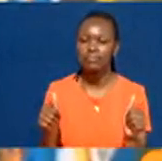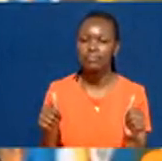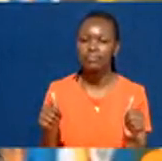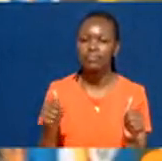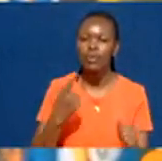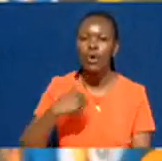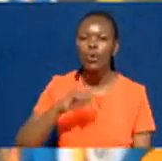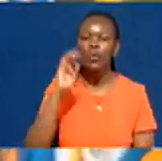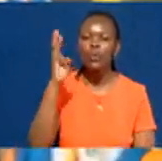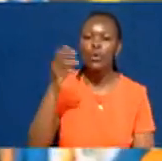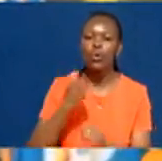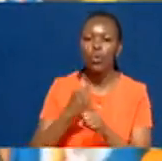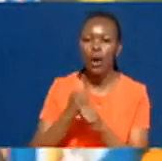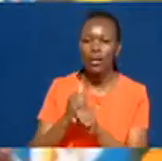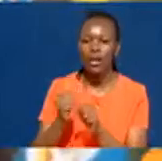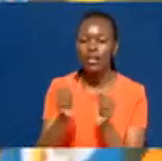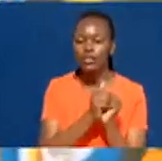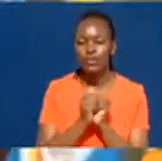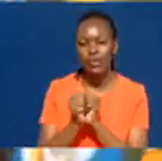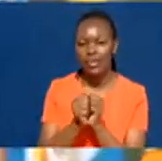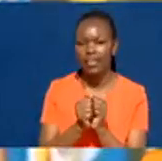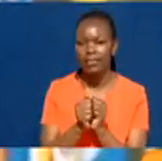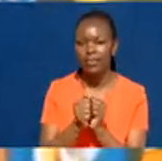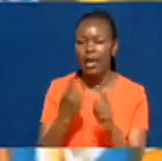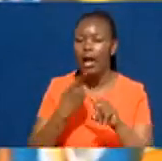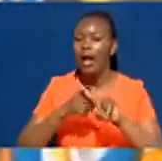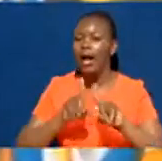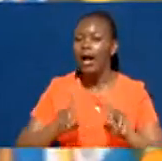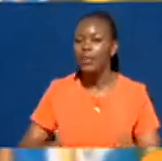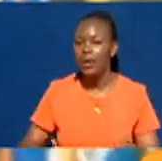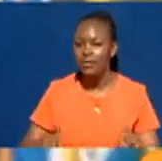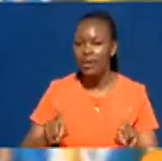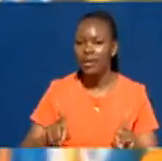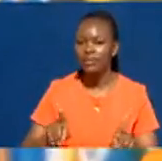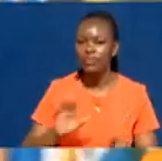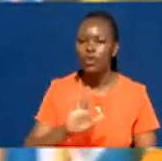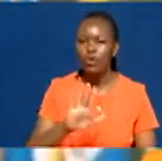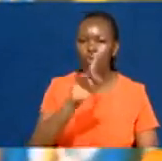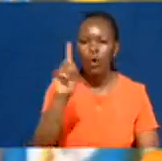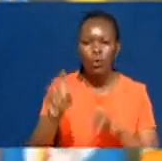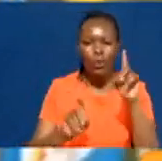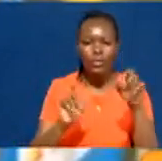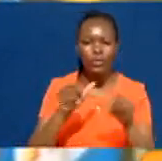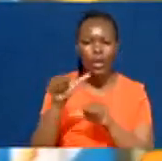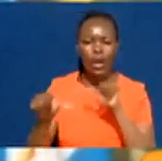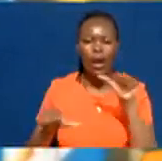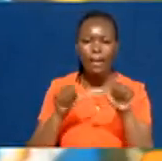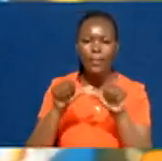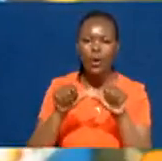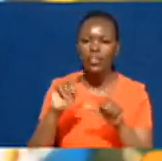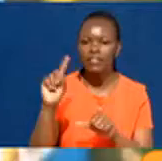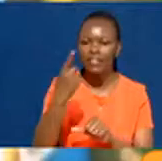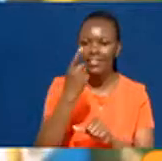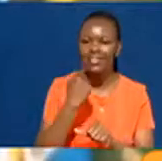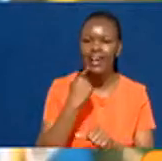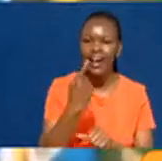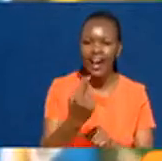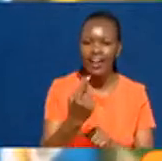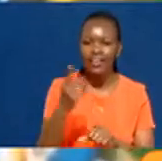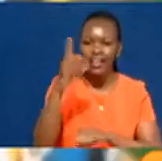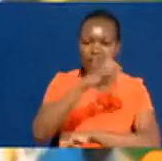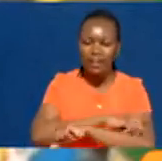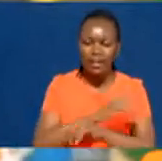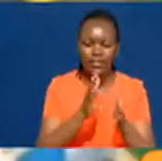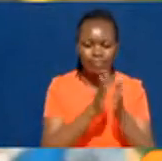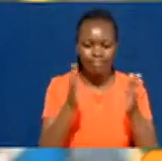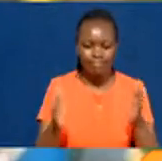we will work together. However, I will your question on the first 100 days, let me not